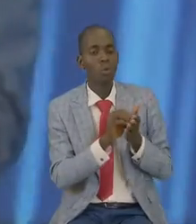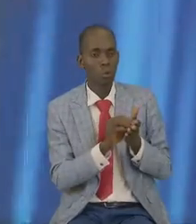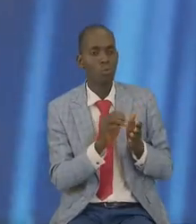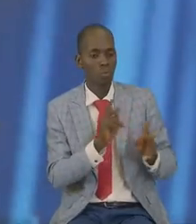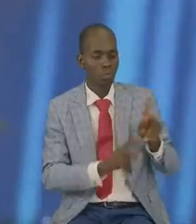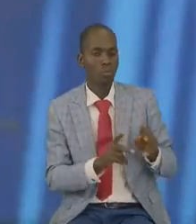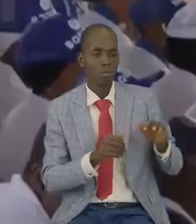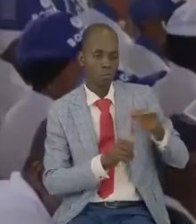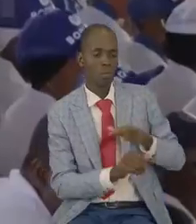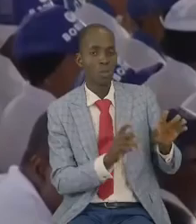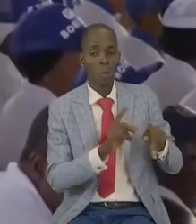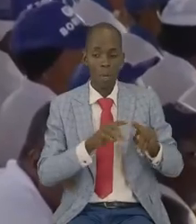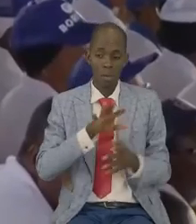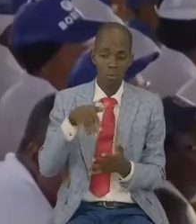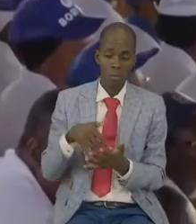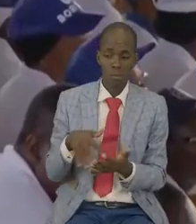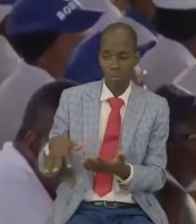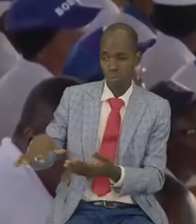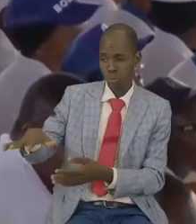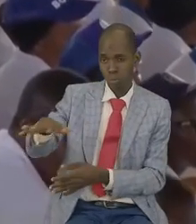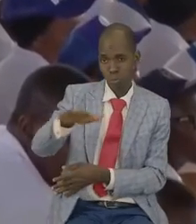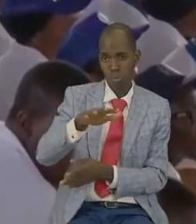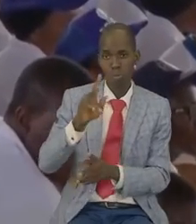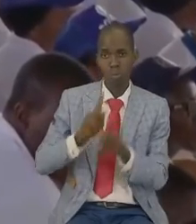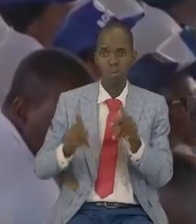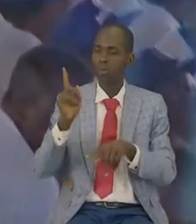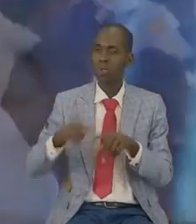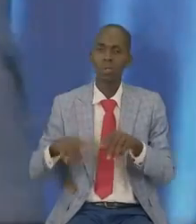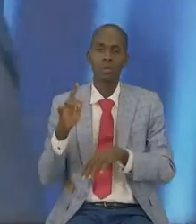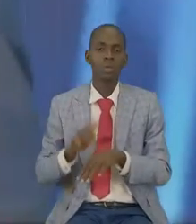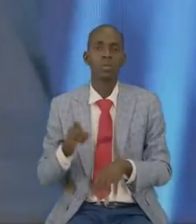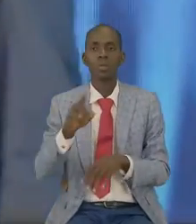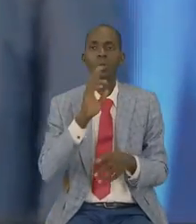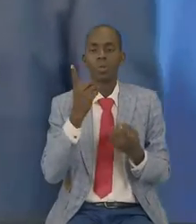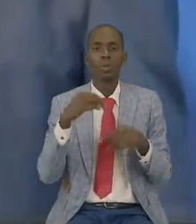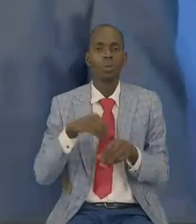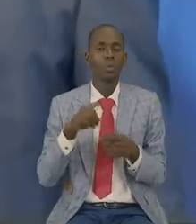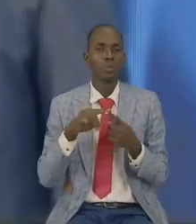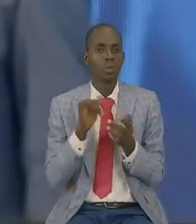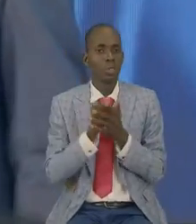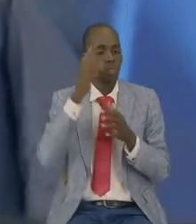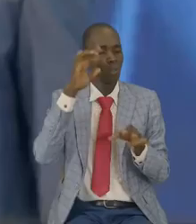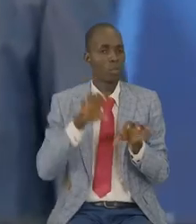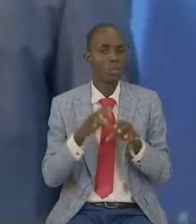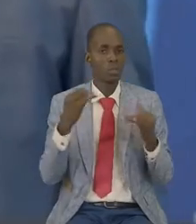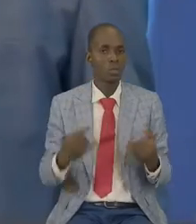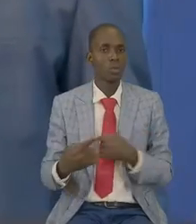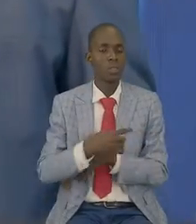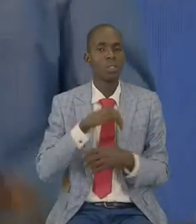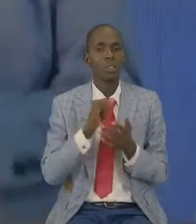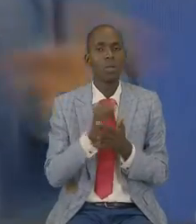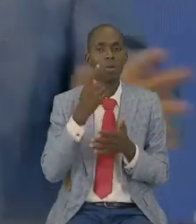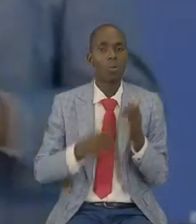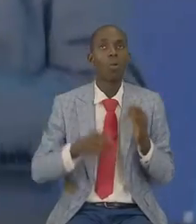touch them. And you come to such a covenant place today that what God said will not be on